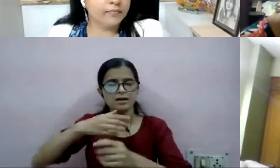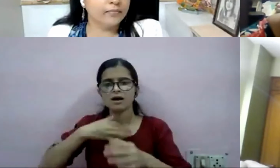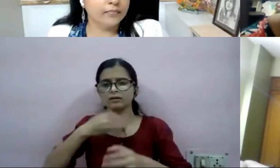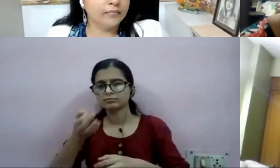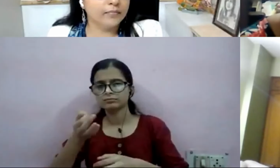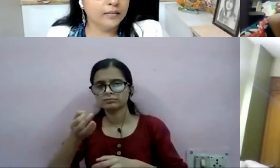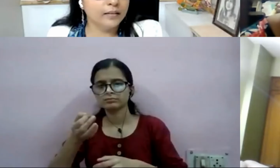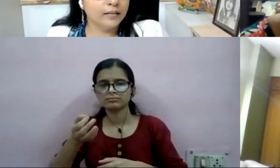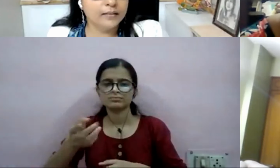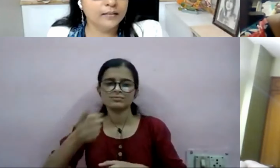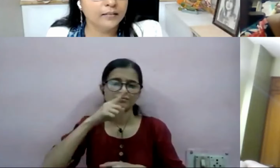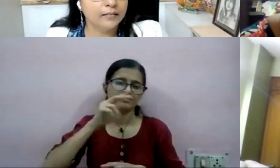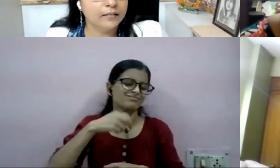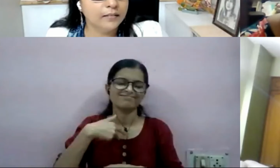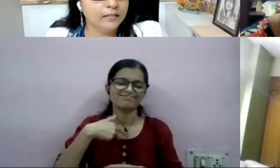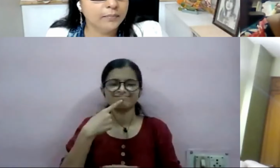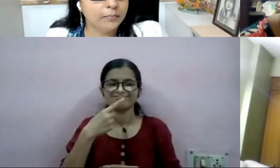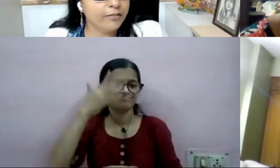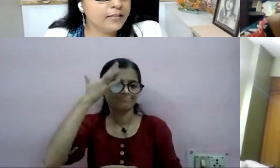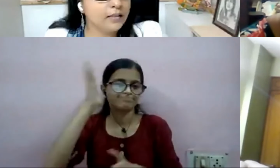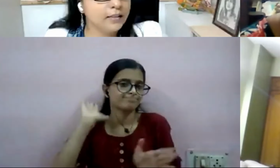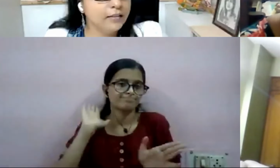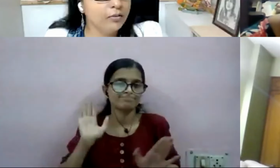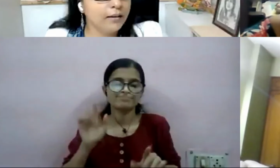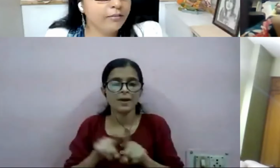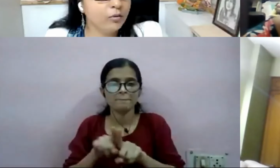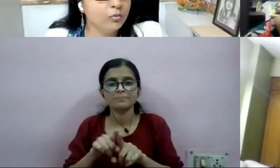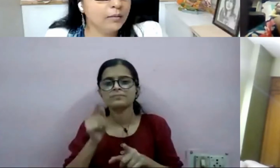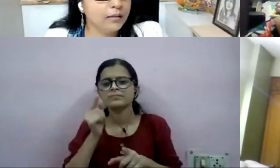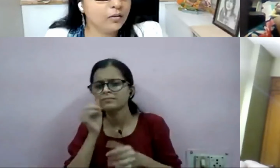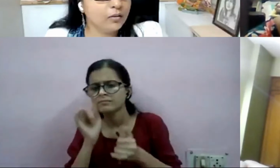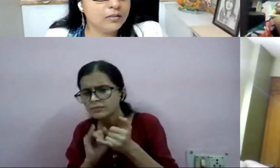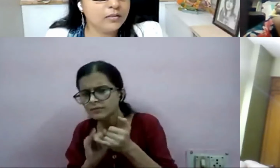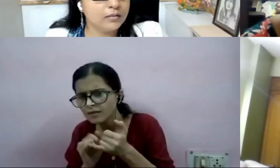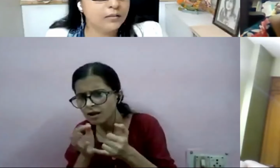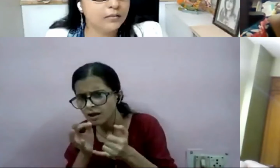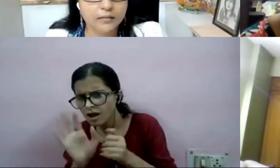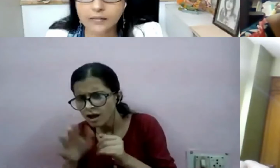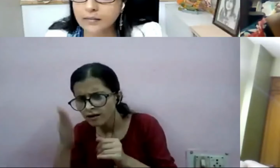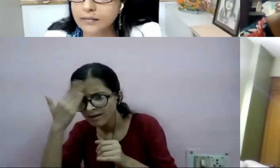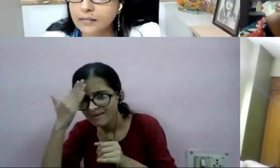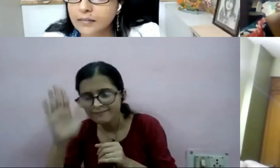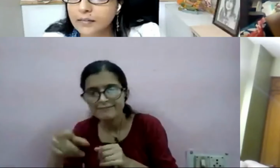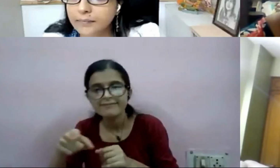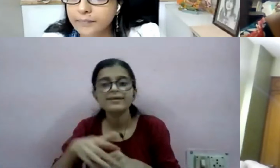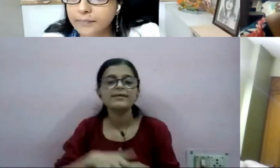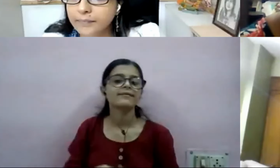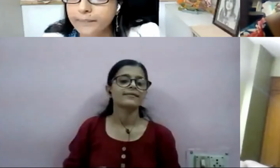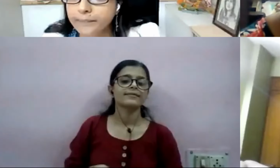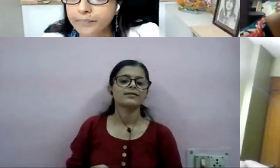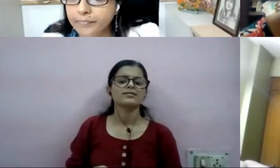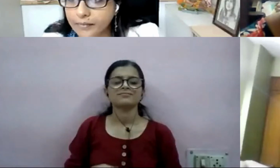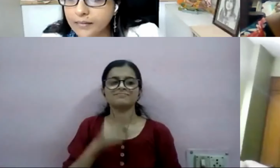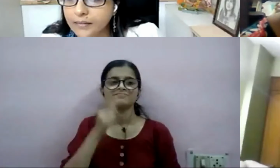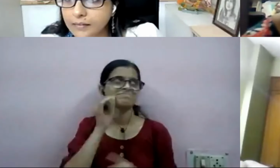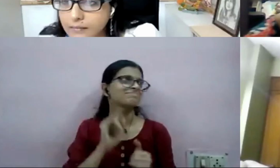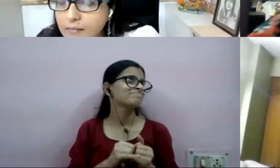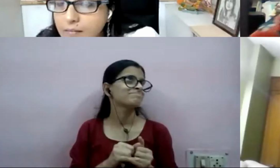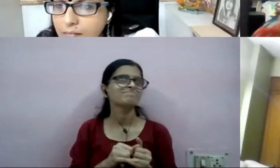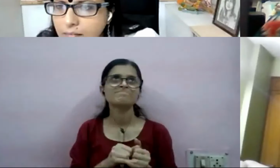clue. Right. Professor Sati, have you come across? Not really, not that